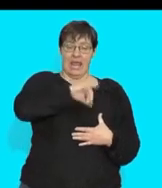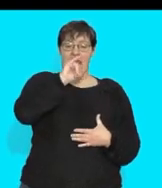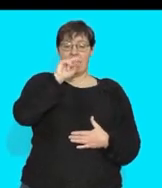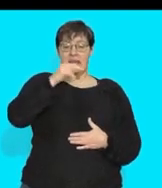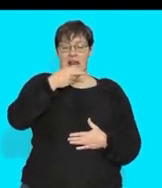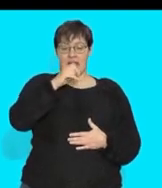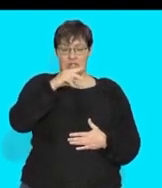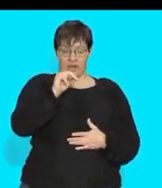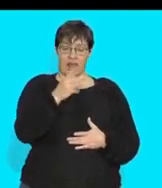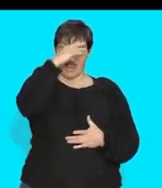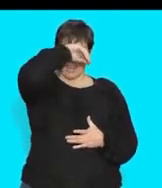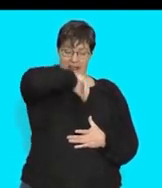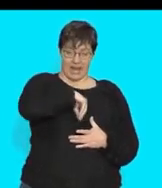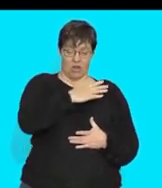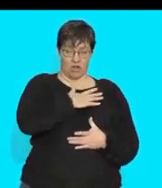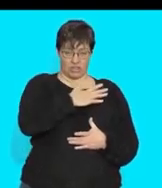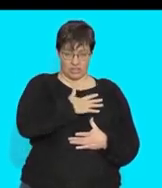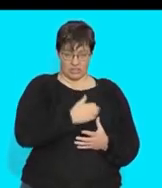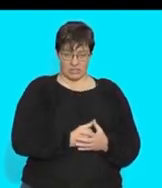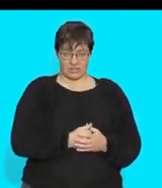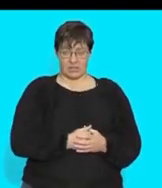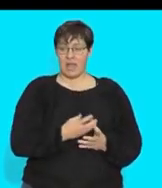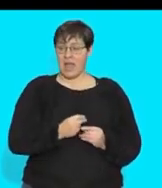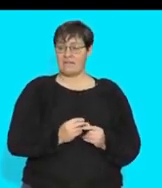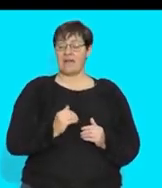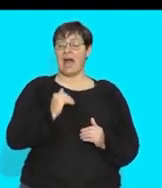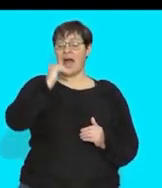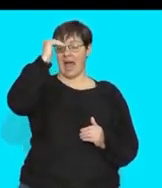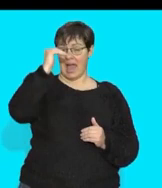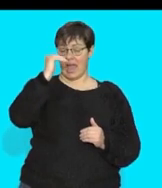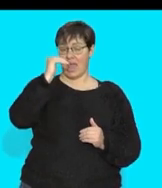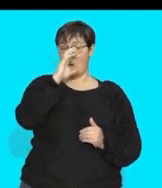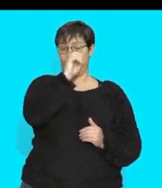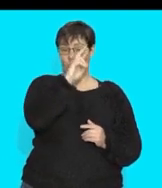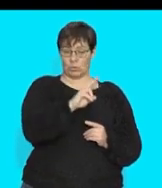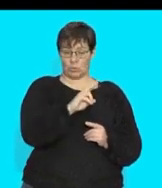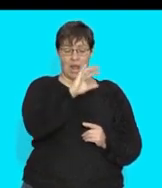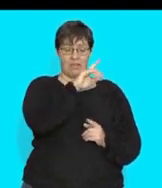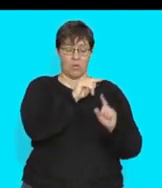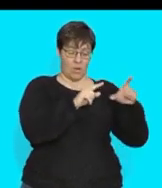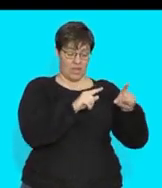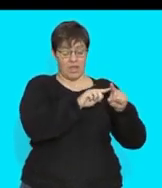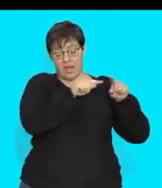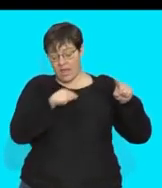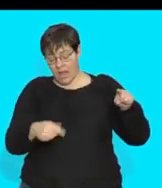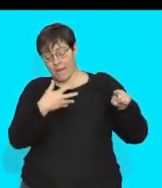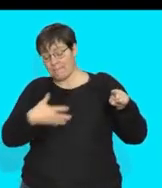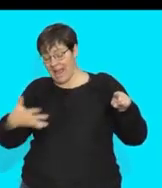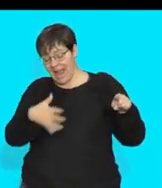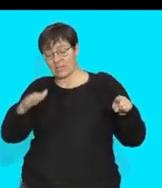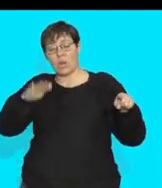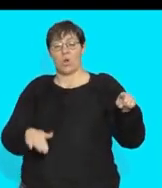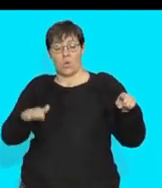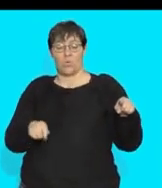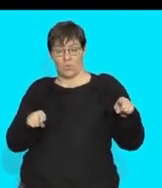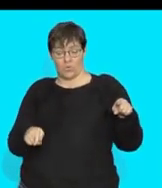in? We have a high concentration of oxygen in the alveoli. We have a low concentration in